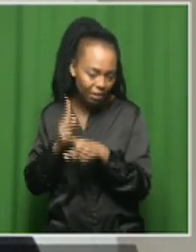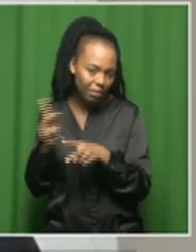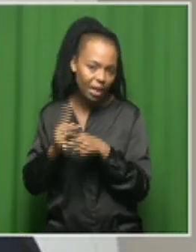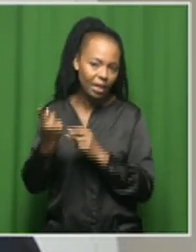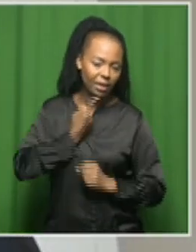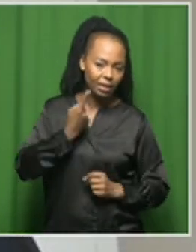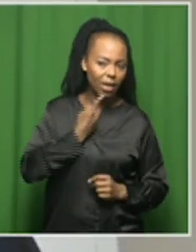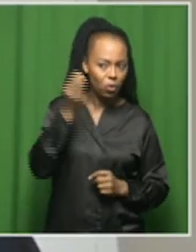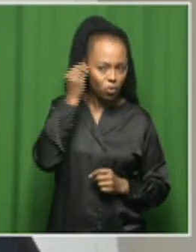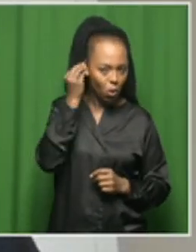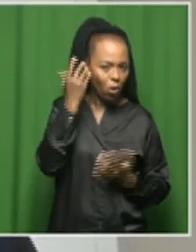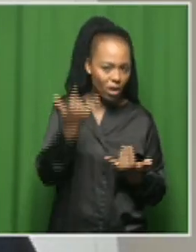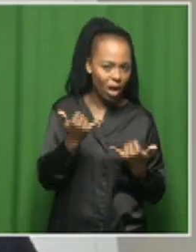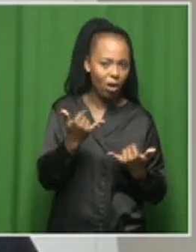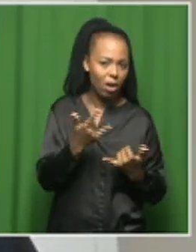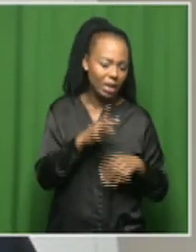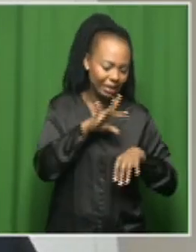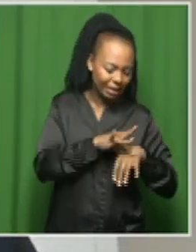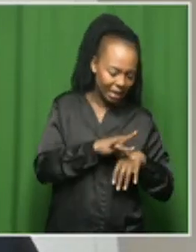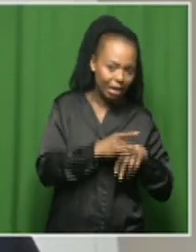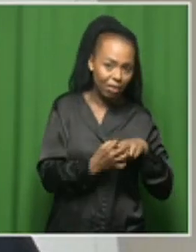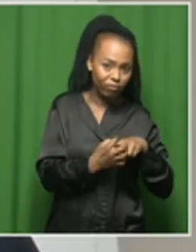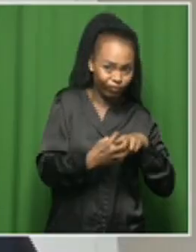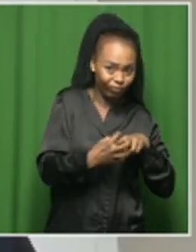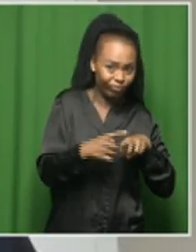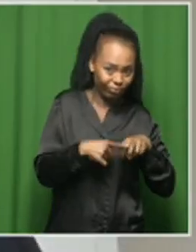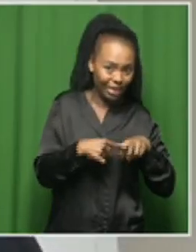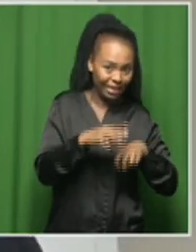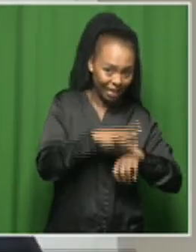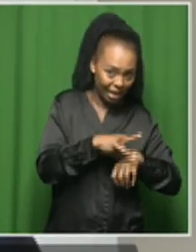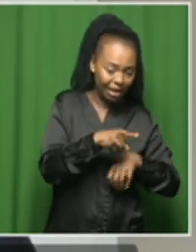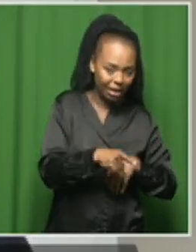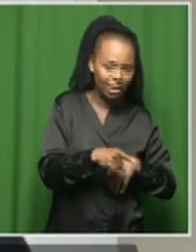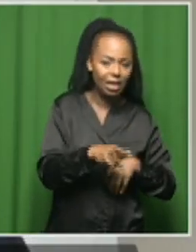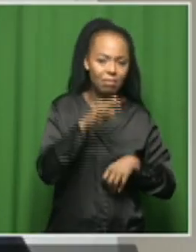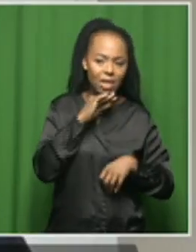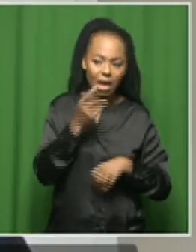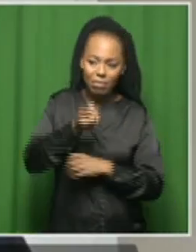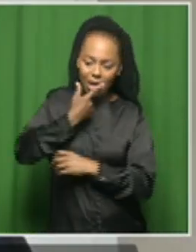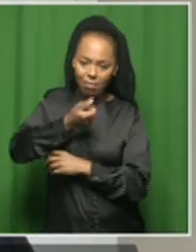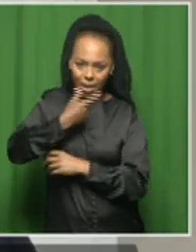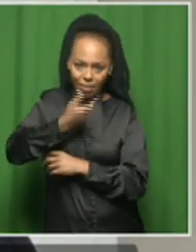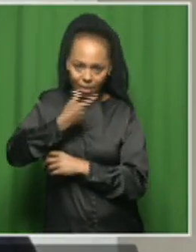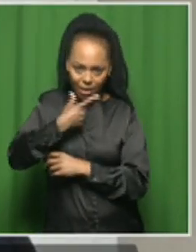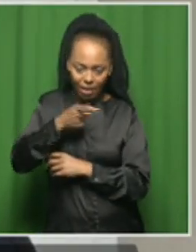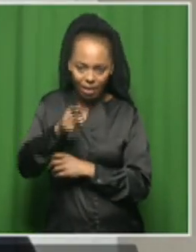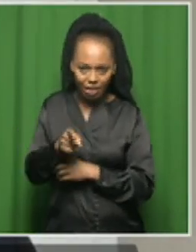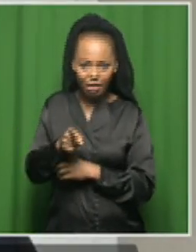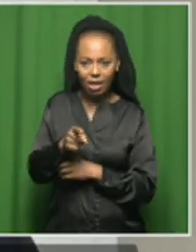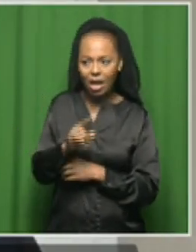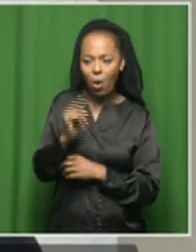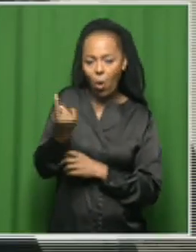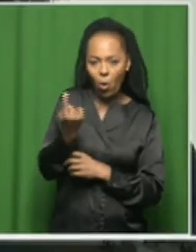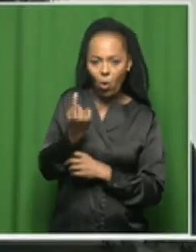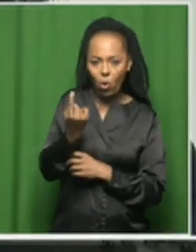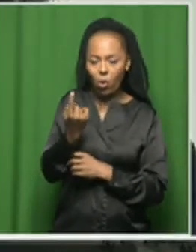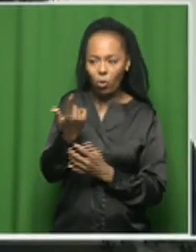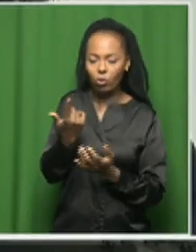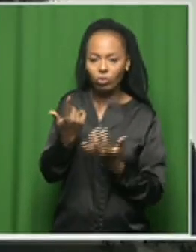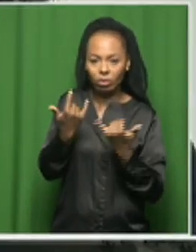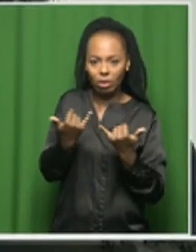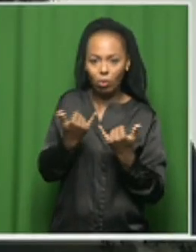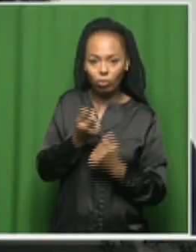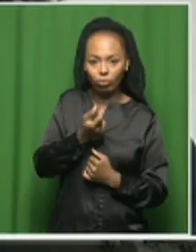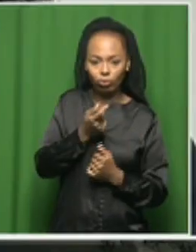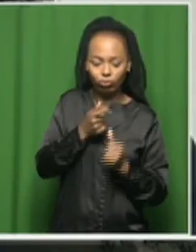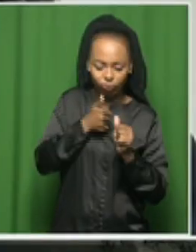that you have gout, then you should have your medication on hand. What your doctor prescribed to you, have it on hand as well. Yeah, it is important. But